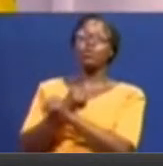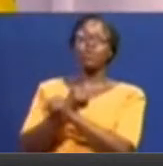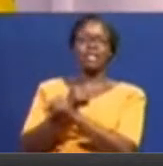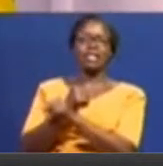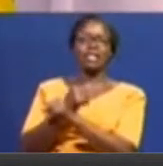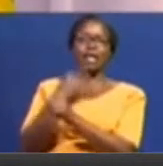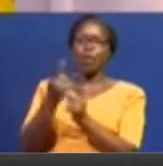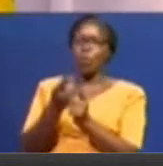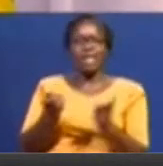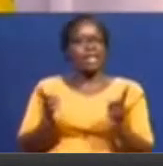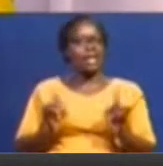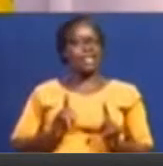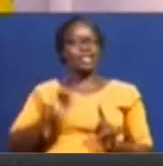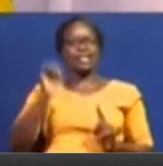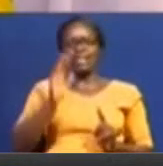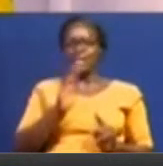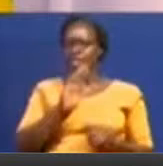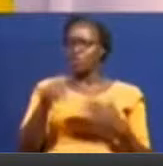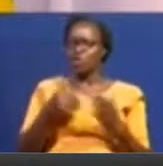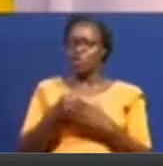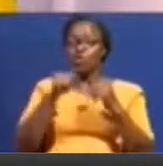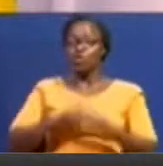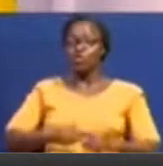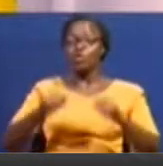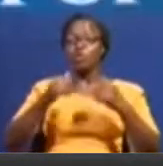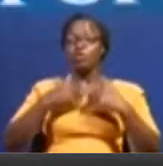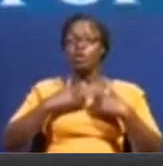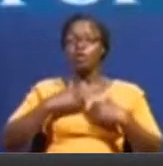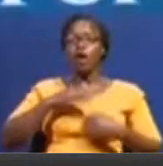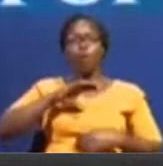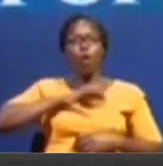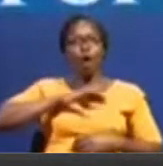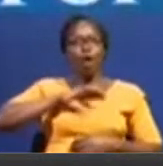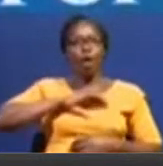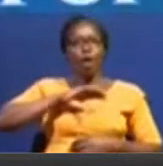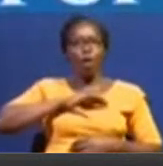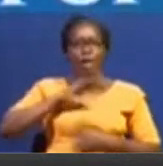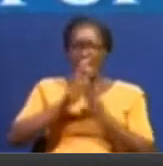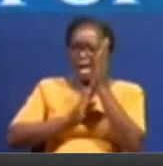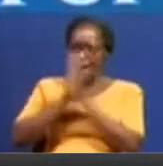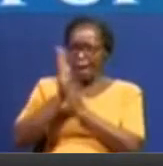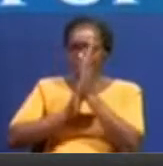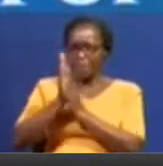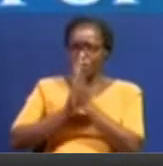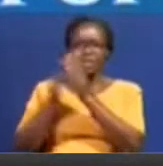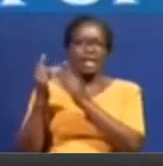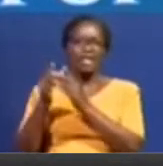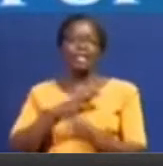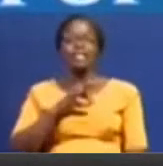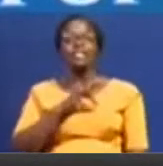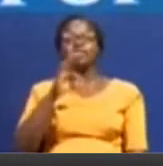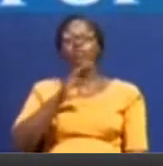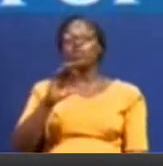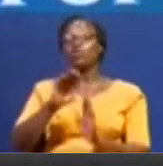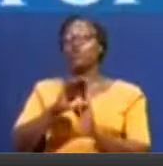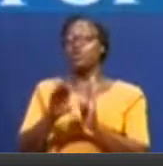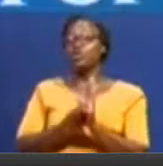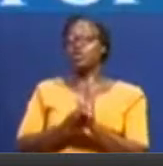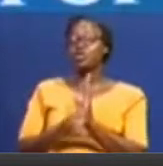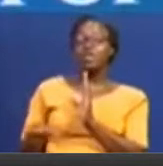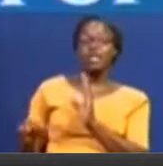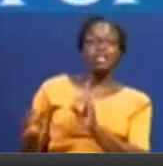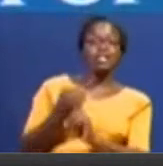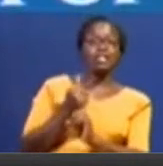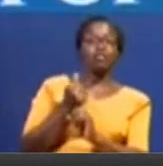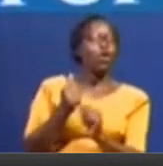want us as Kenyans, all of us, to be able to have our ambitions and the spirit of the Constitution met as it